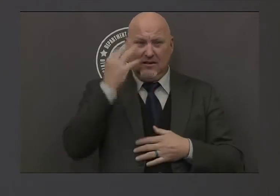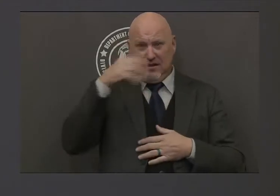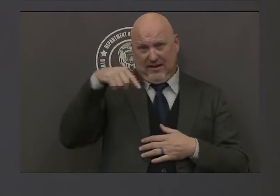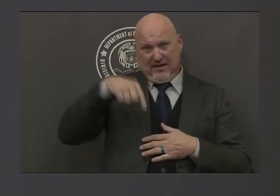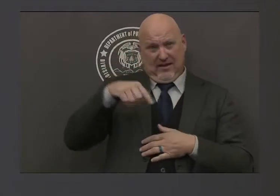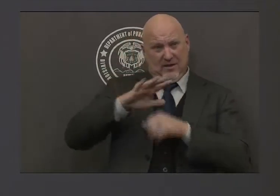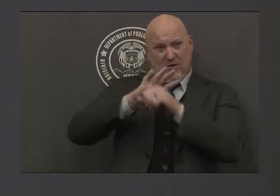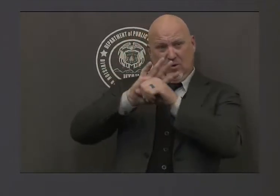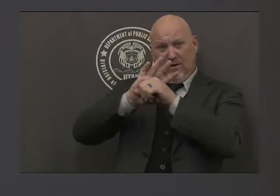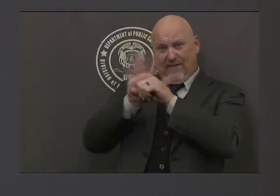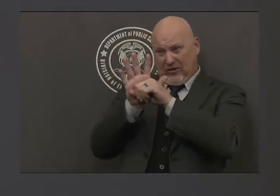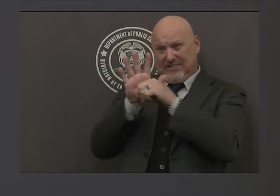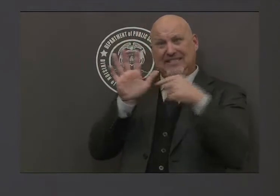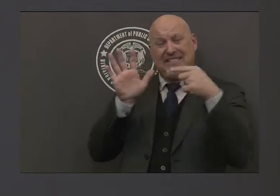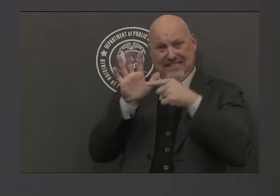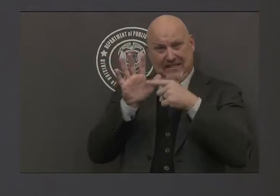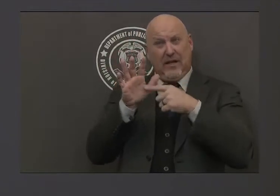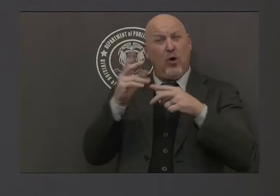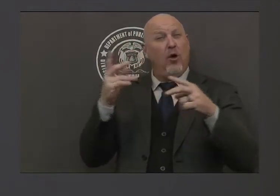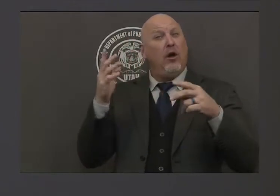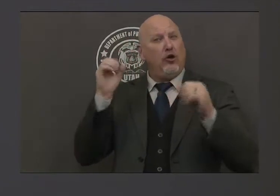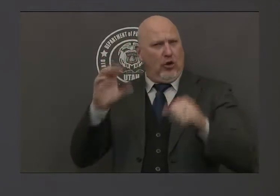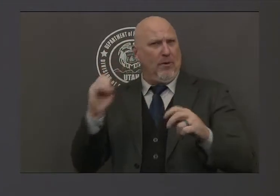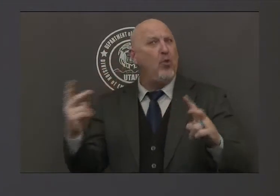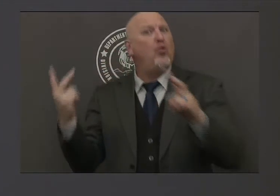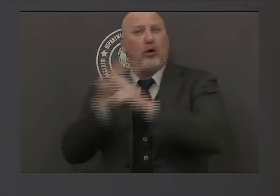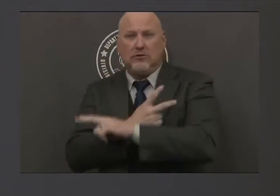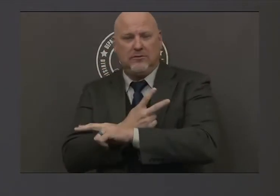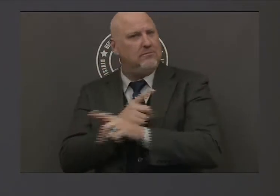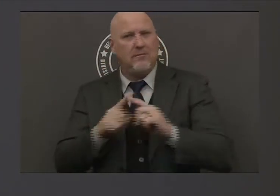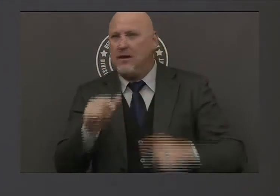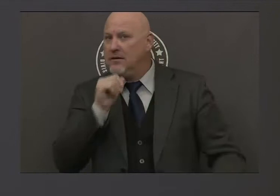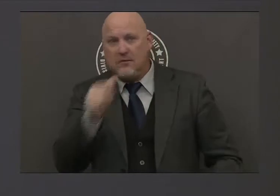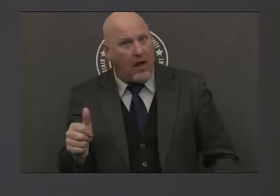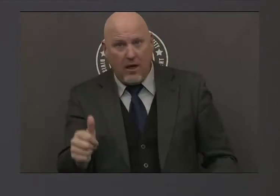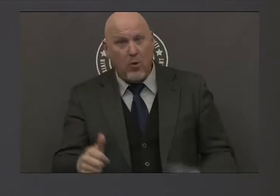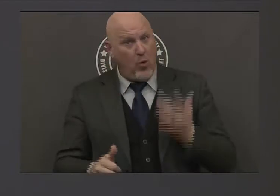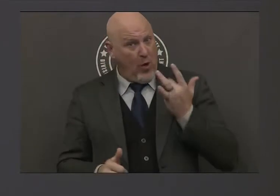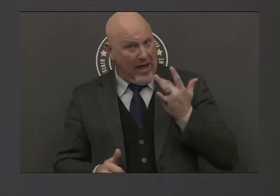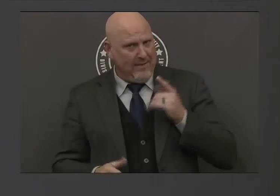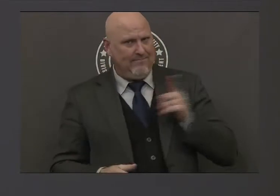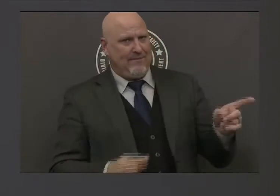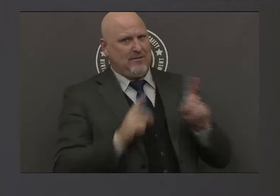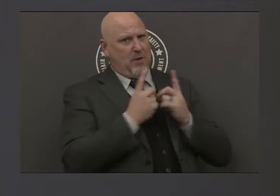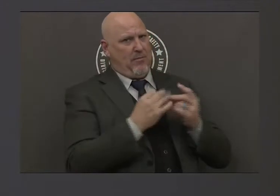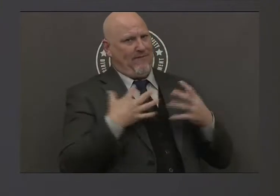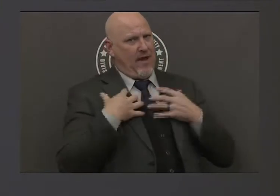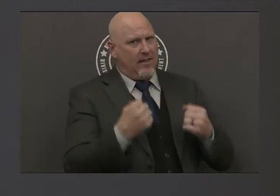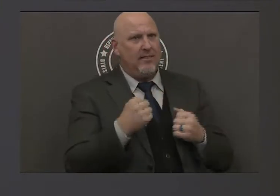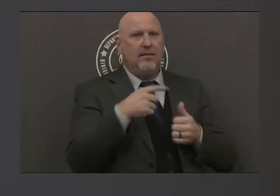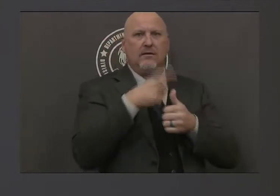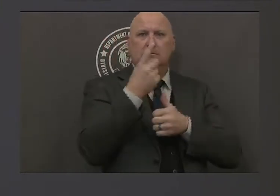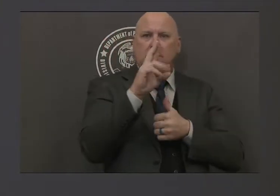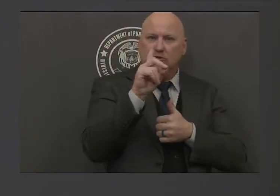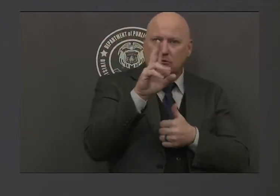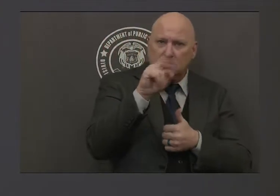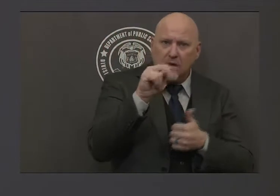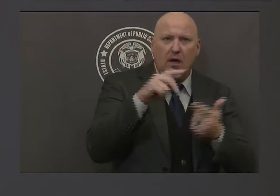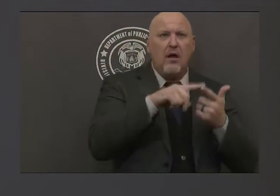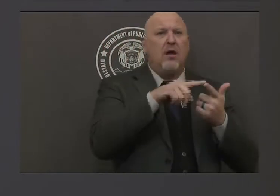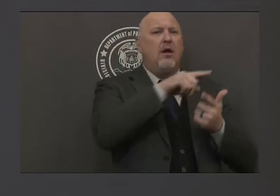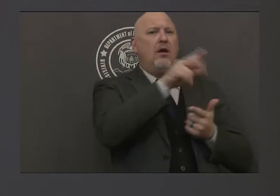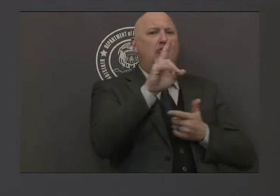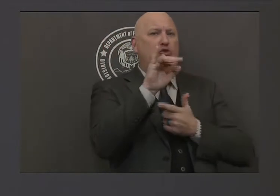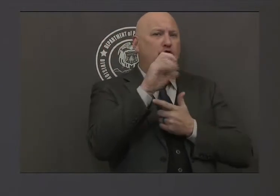and Dr. Dunn and their team for all that they have done. And I'm honored to turn the podium over now to Rich Lakin, who will talk